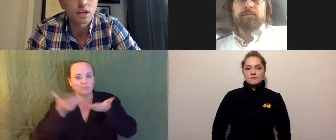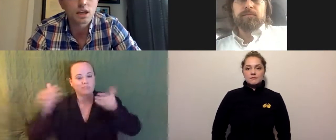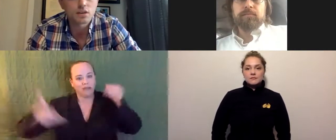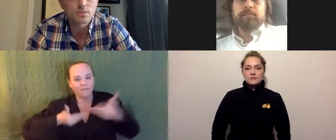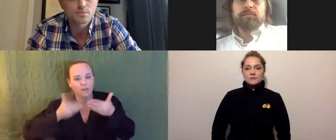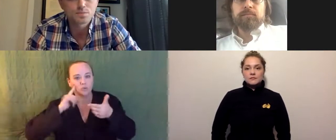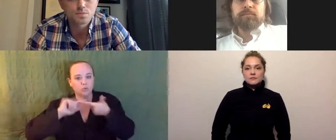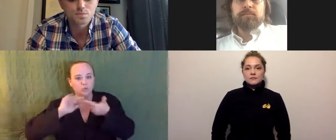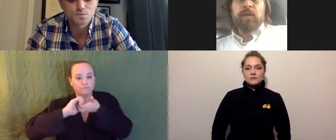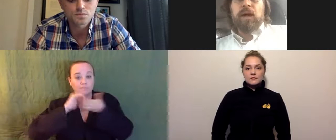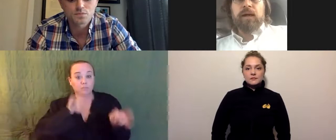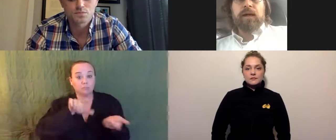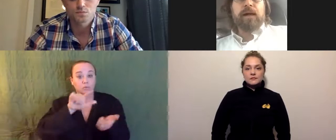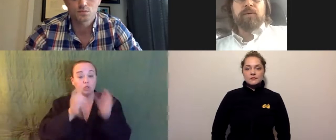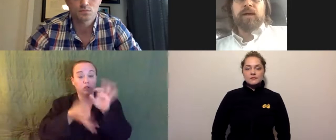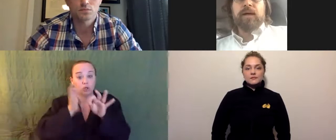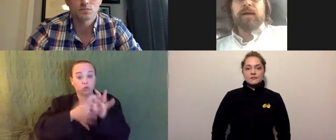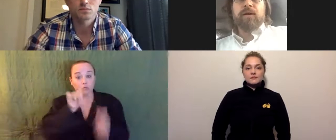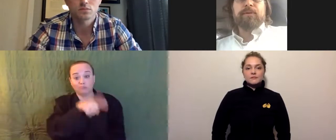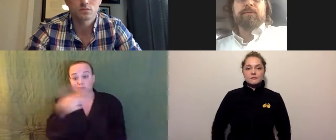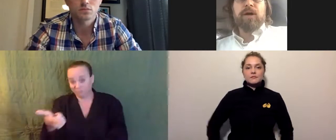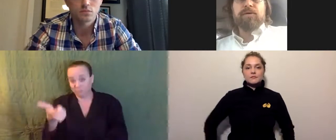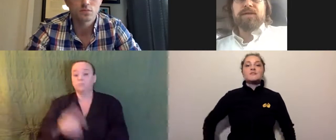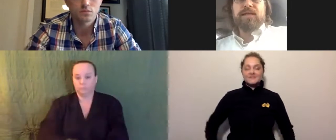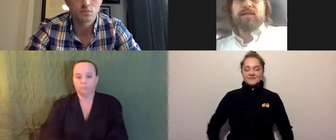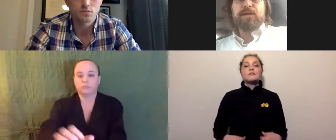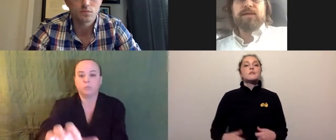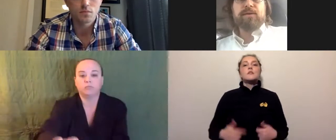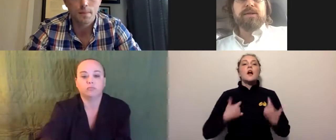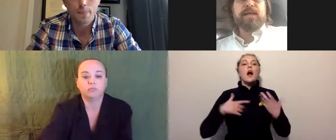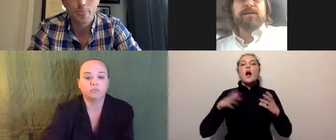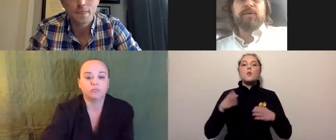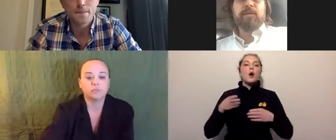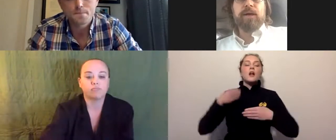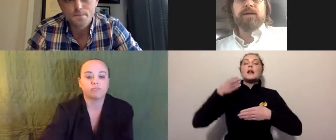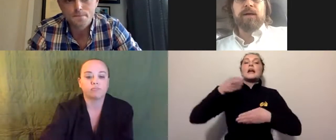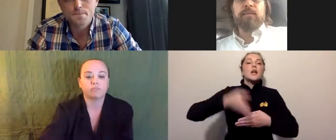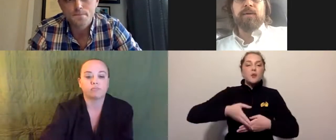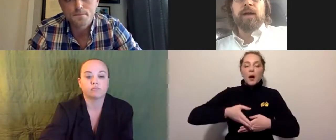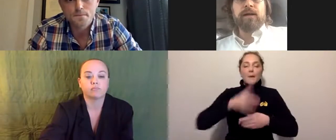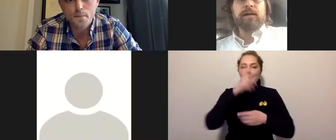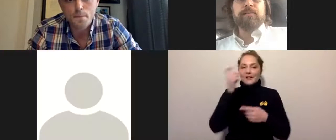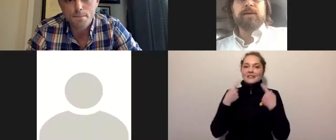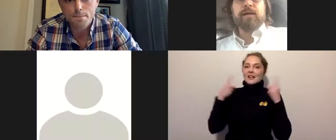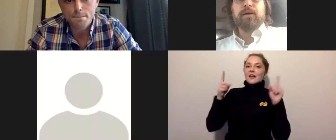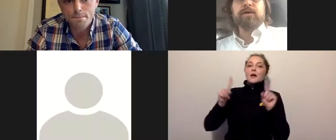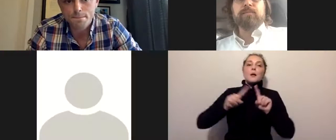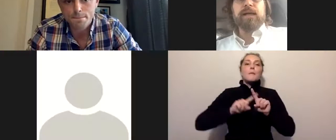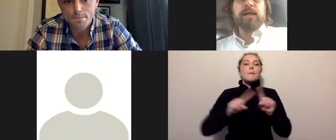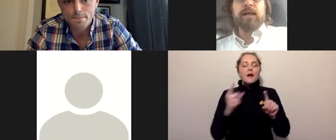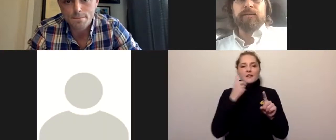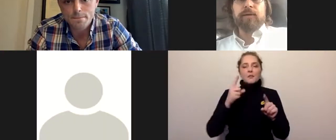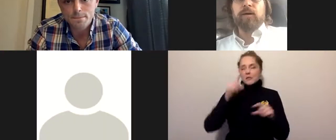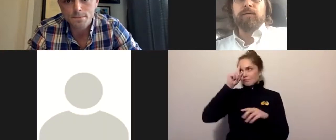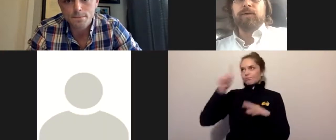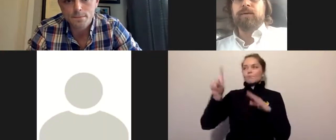what we can do. And I don't want to interrupt the flow since this has That's been okay. so successful, but it's something that occurred to me,